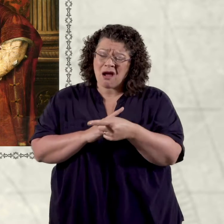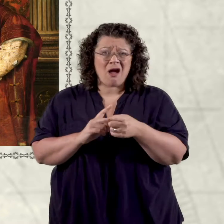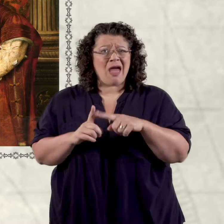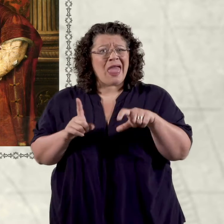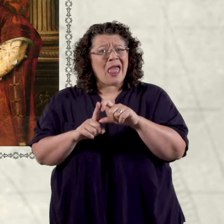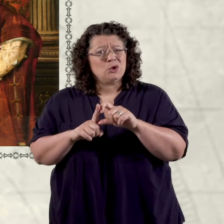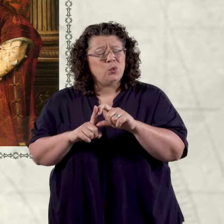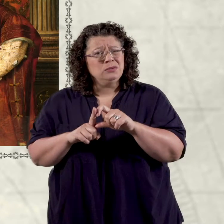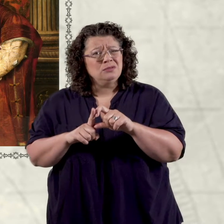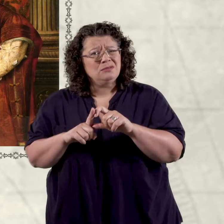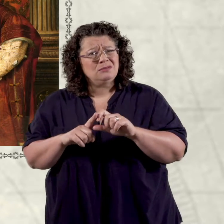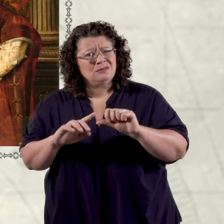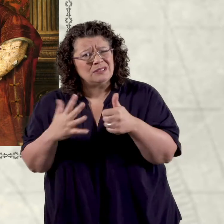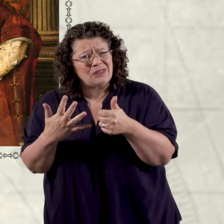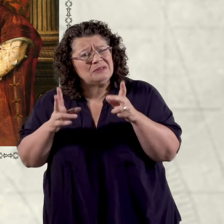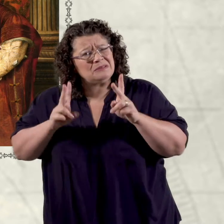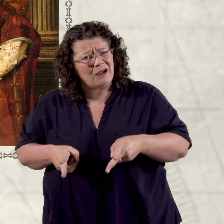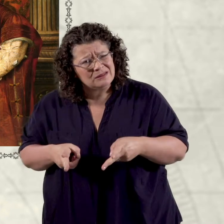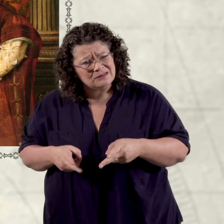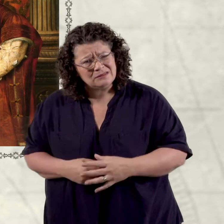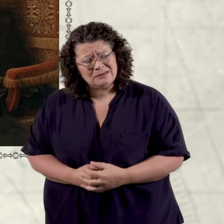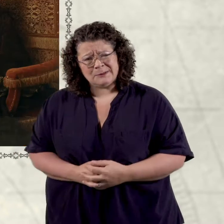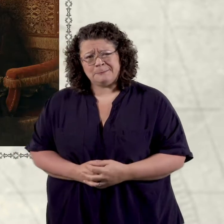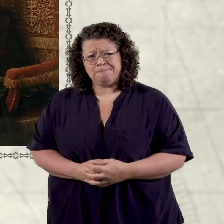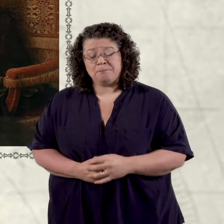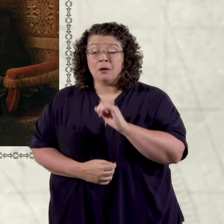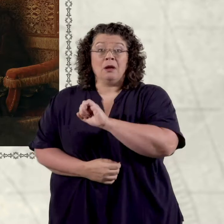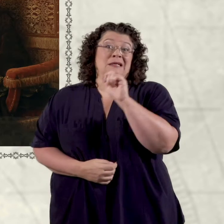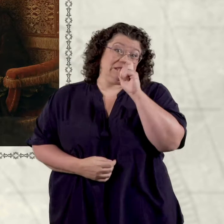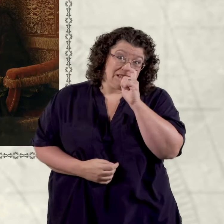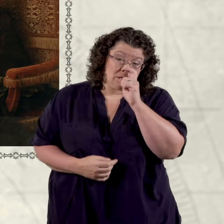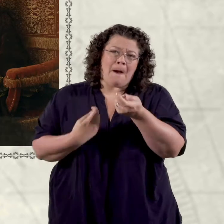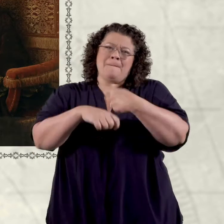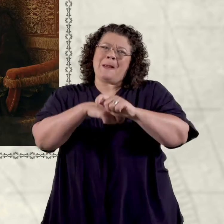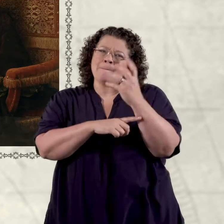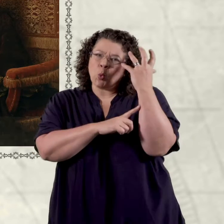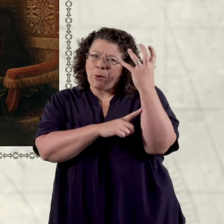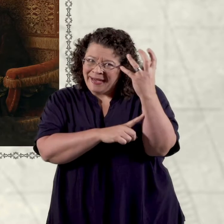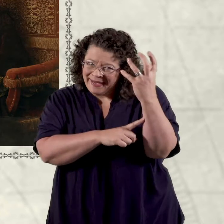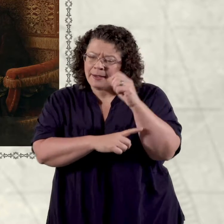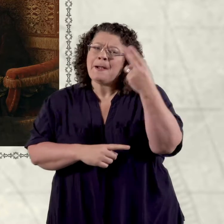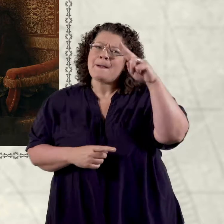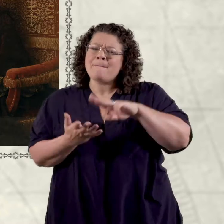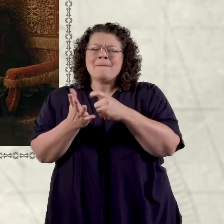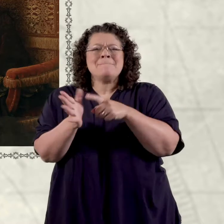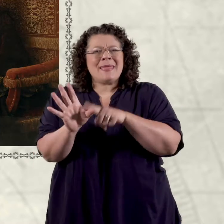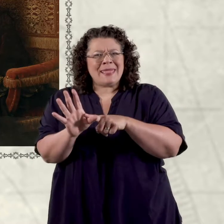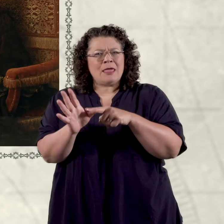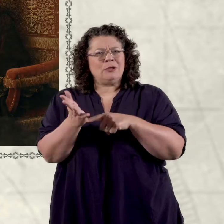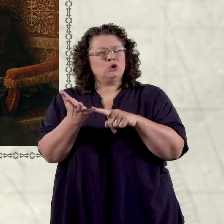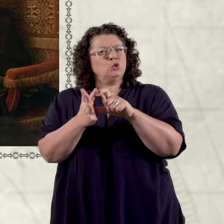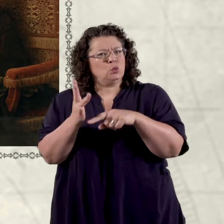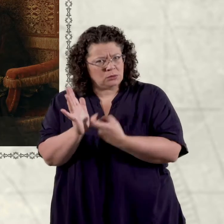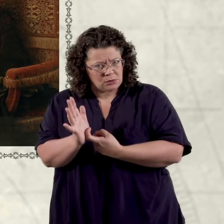Edward VI died. His sister then became queen, and